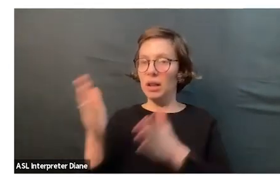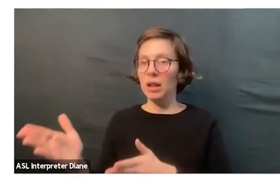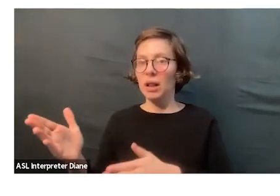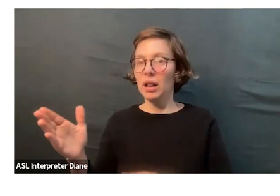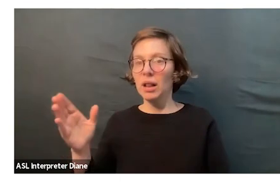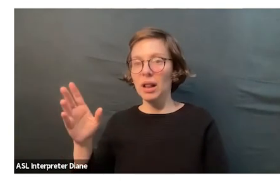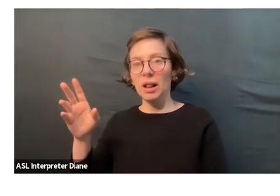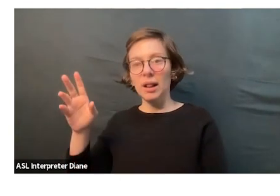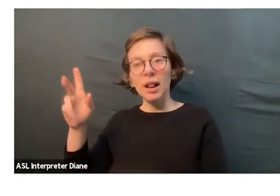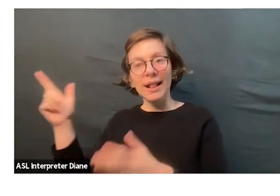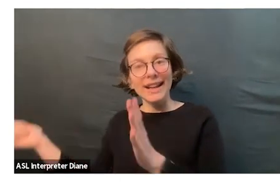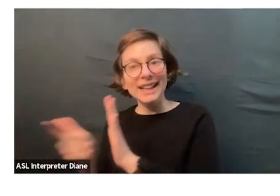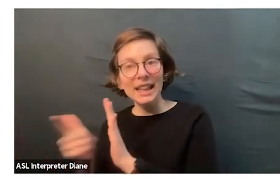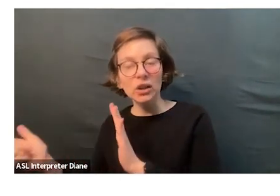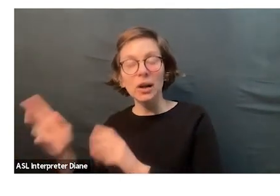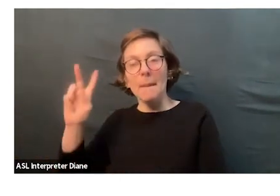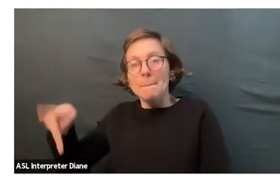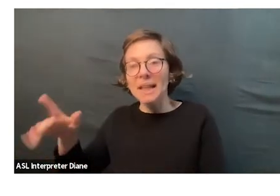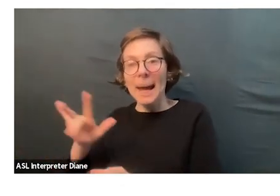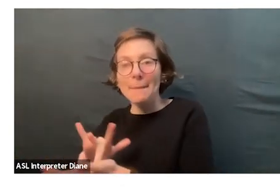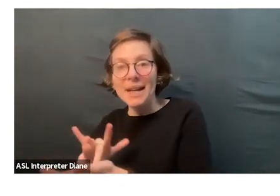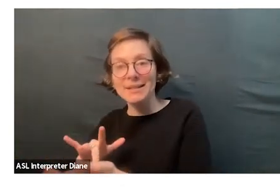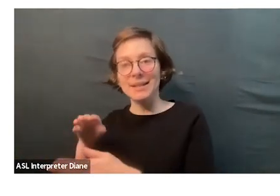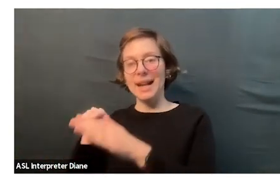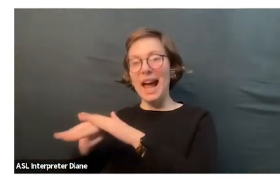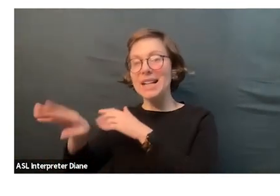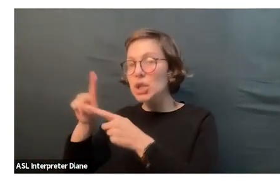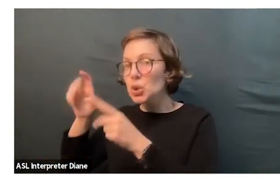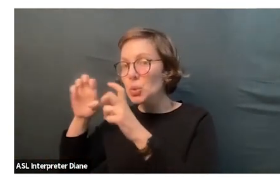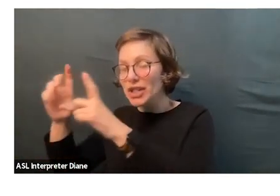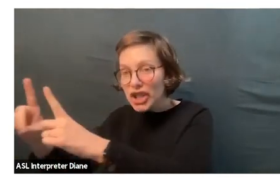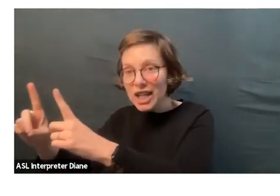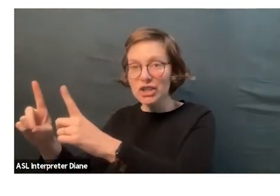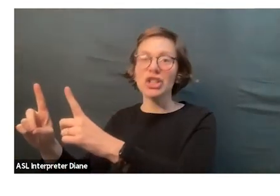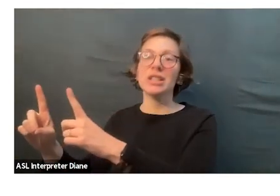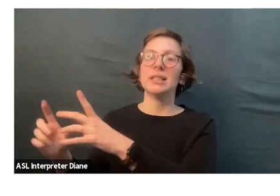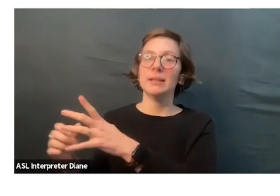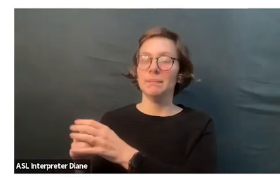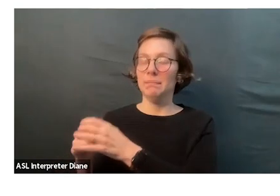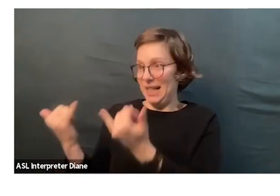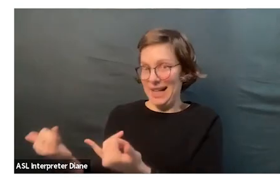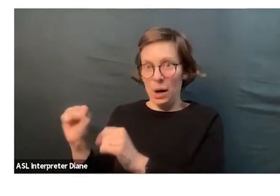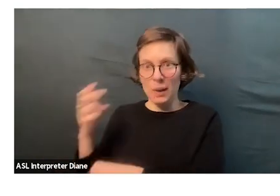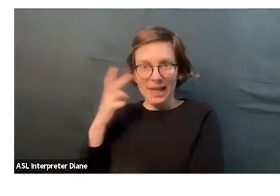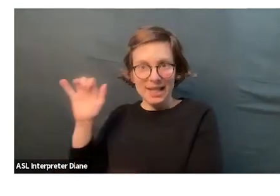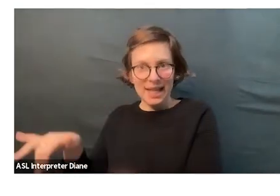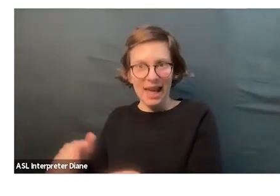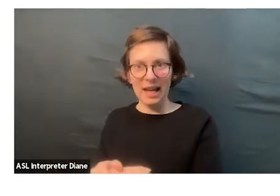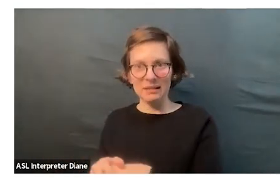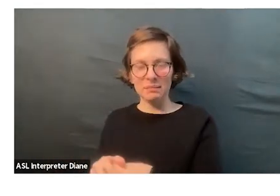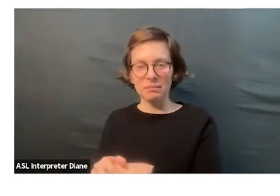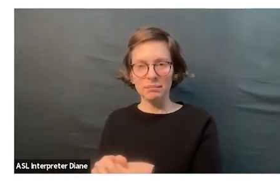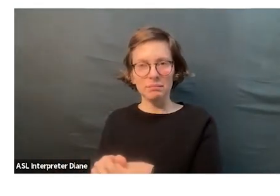Culturally and systemically, I find myself frustrated with what's allowed to take place and what isn't. As you said, the fact that